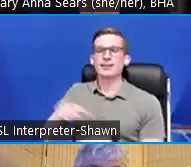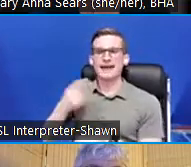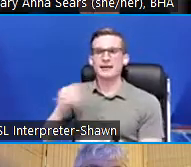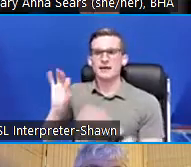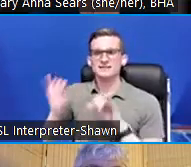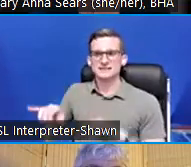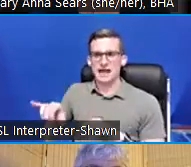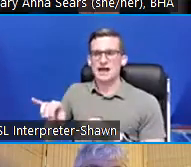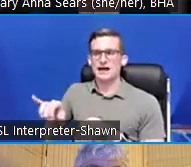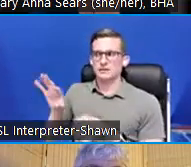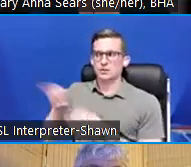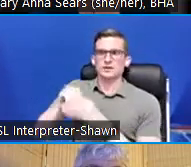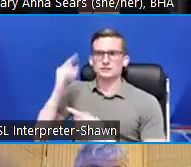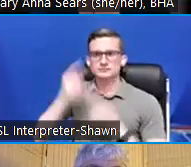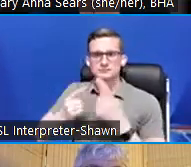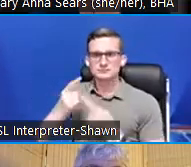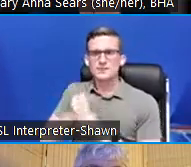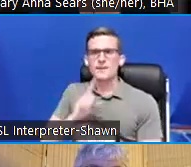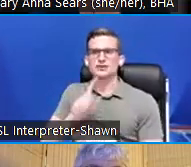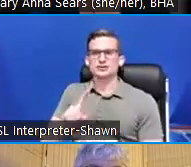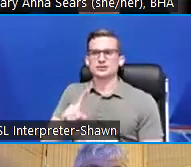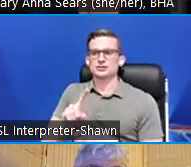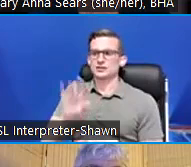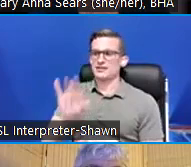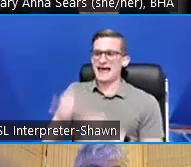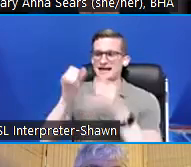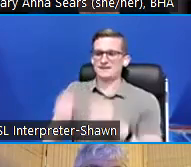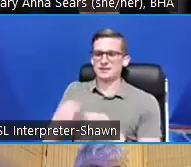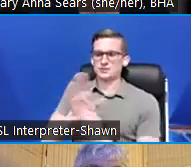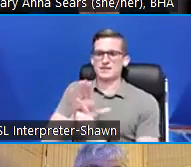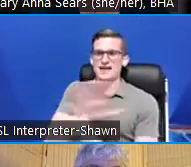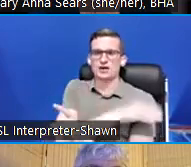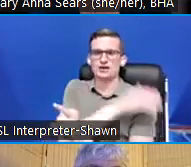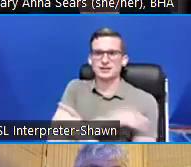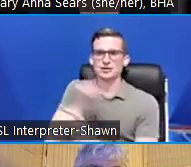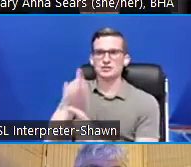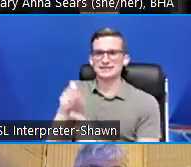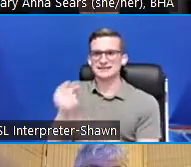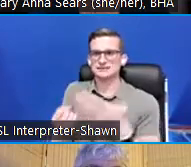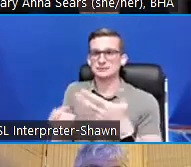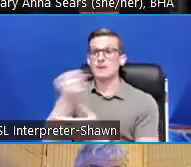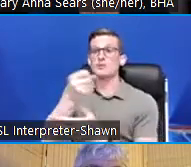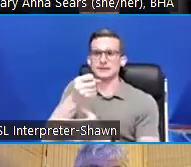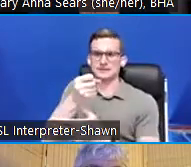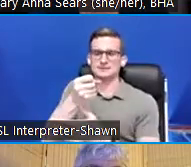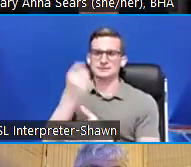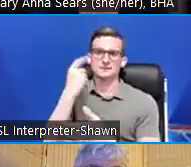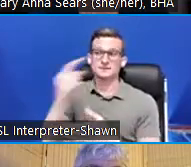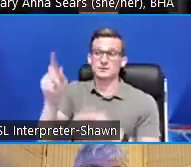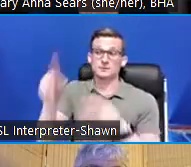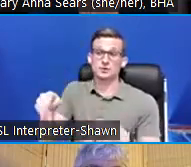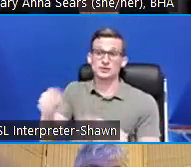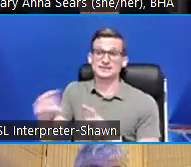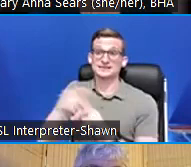needs of the individual are also at the forefront in that scenario when you have somebody who is assigned to a length of stay that is not